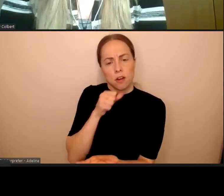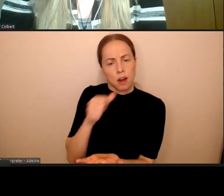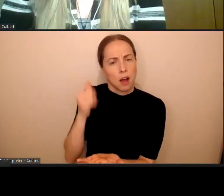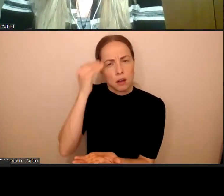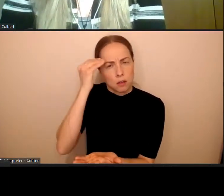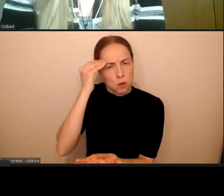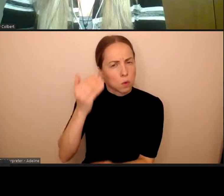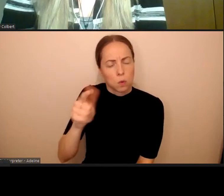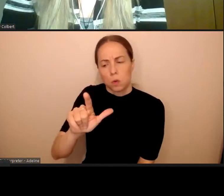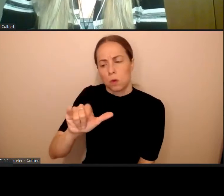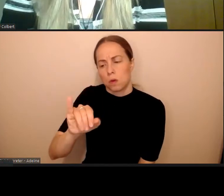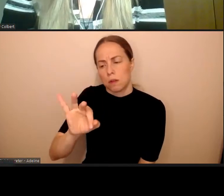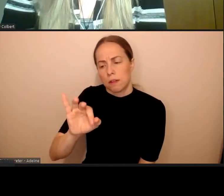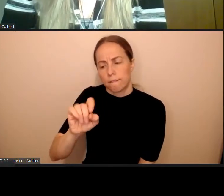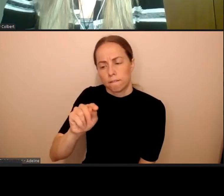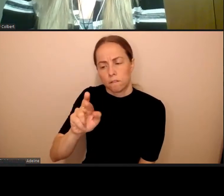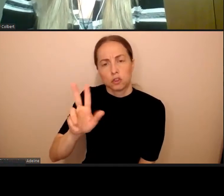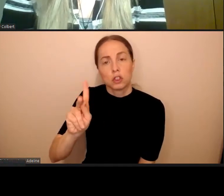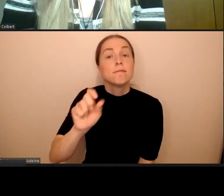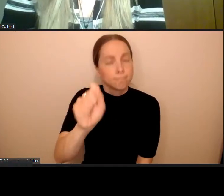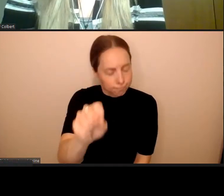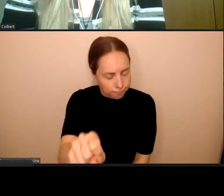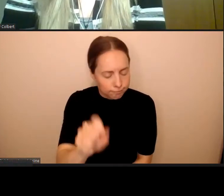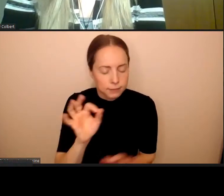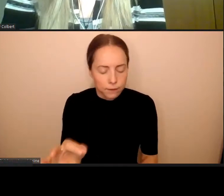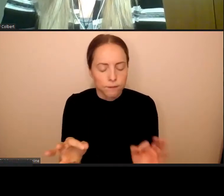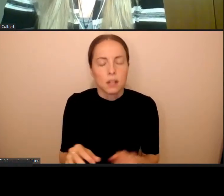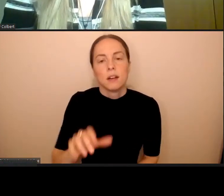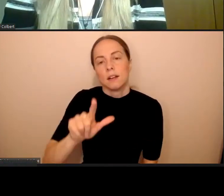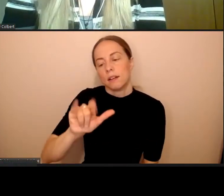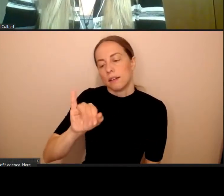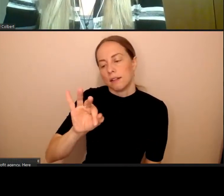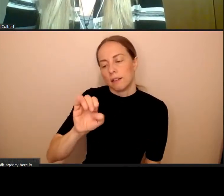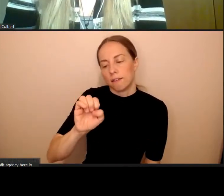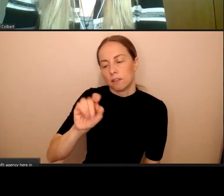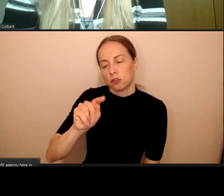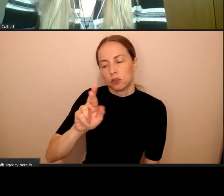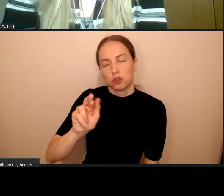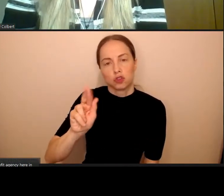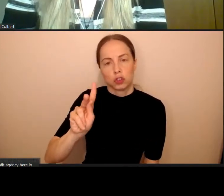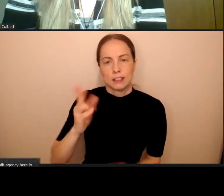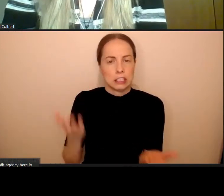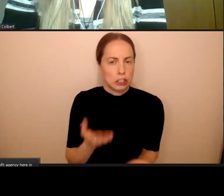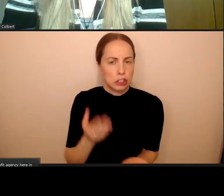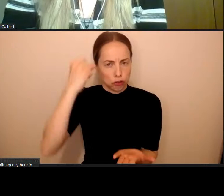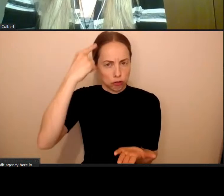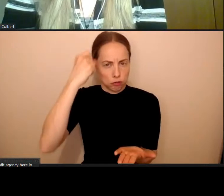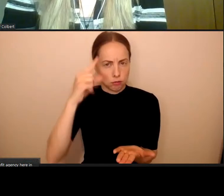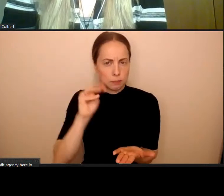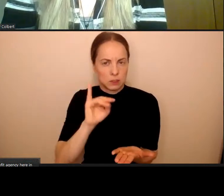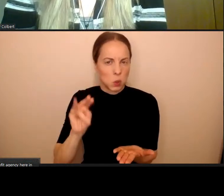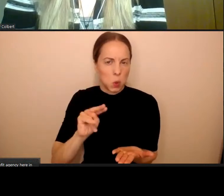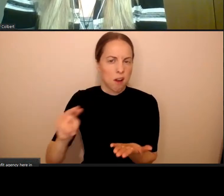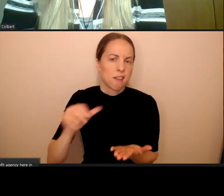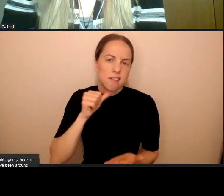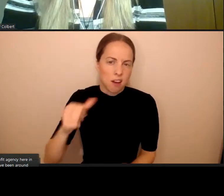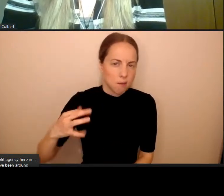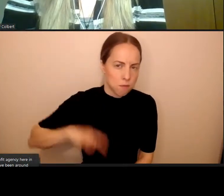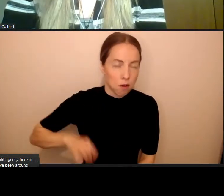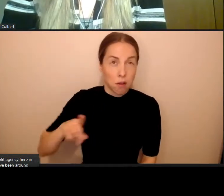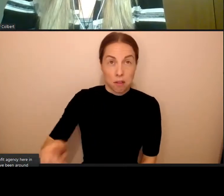Certainly. LifeTrack is a nonprofit agency here in St. Paul, Minnesota, and they've been around since